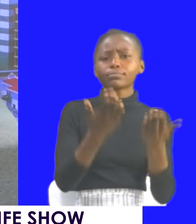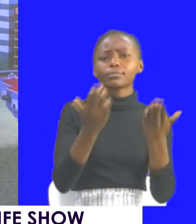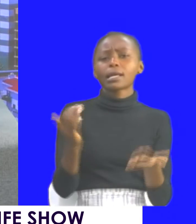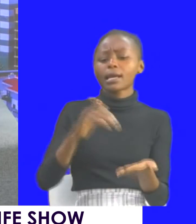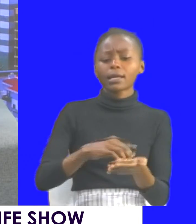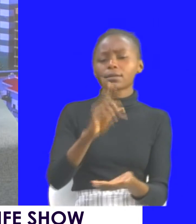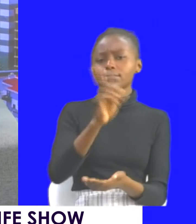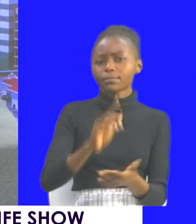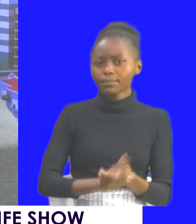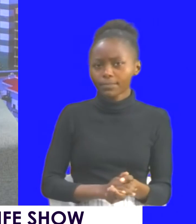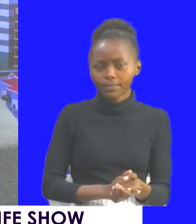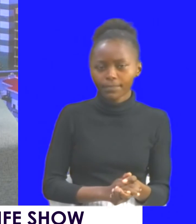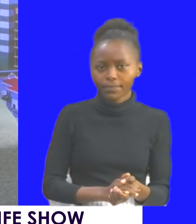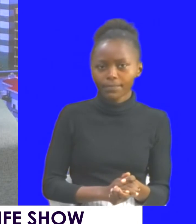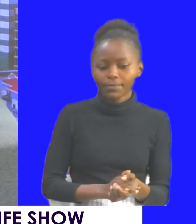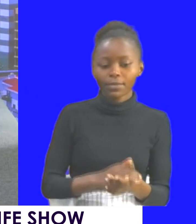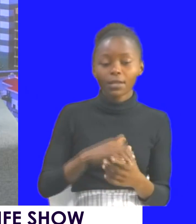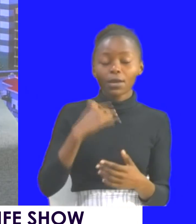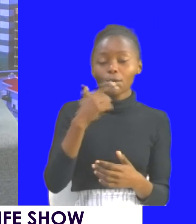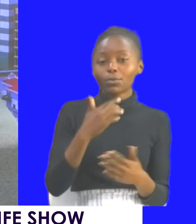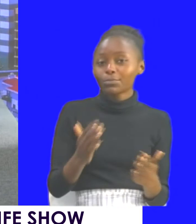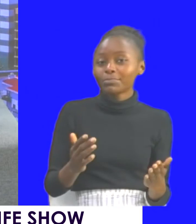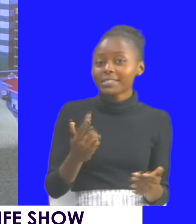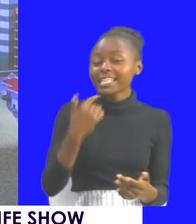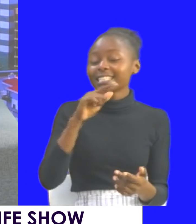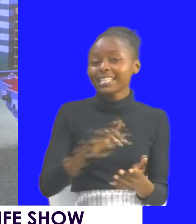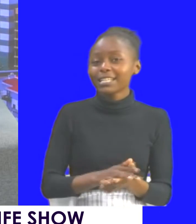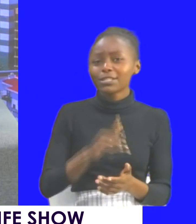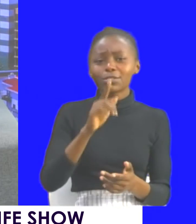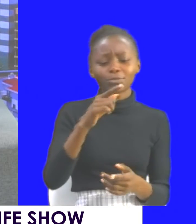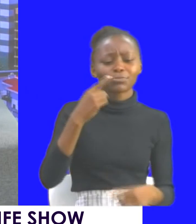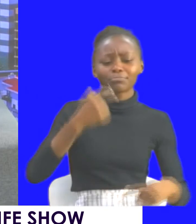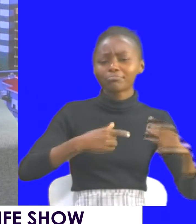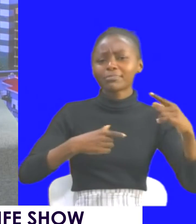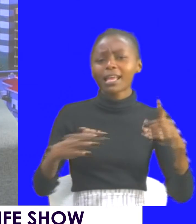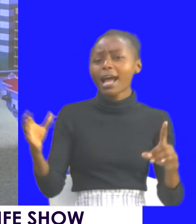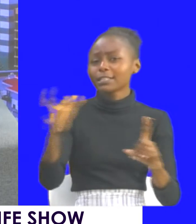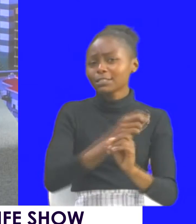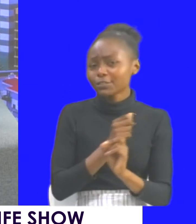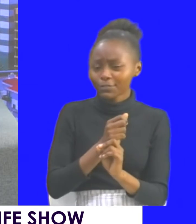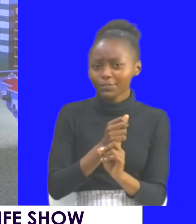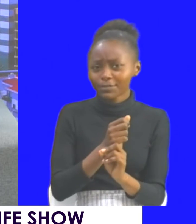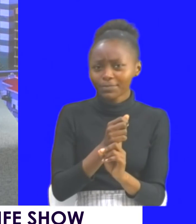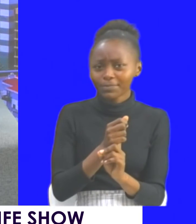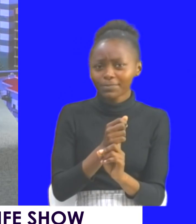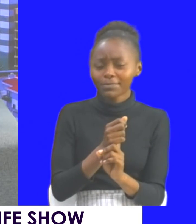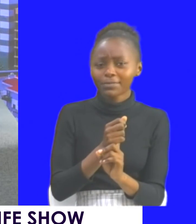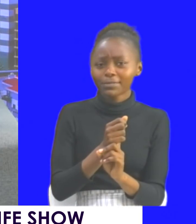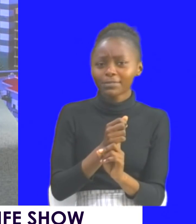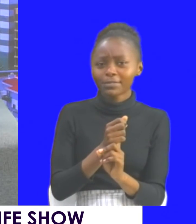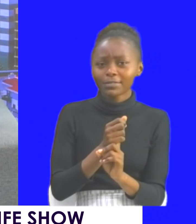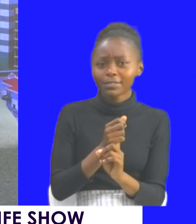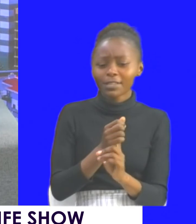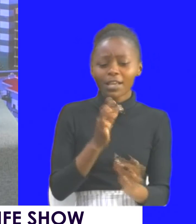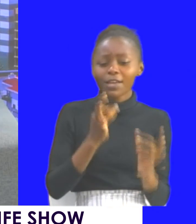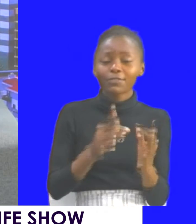Who said you cannot achieve? You are able, well able. If you think